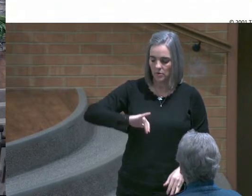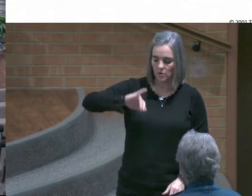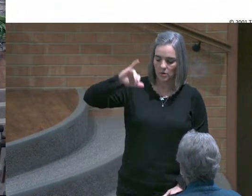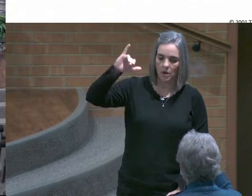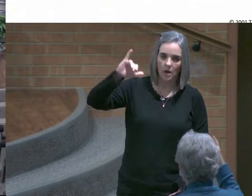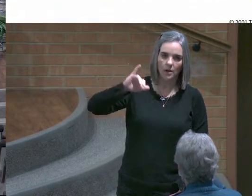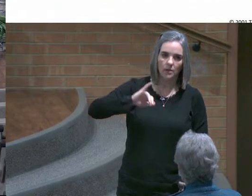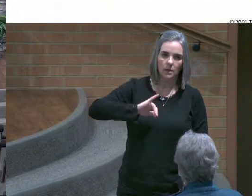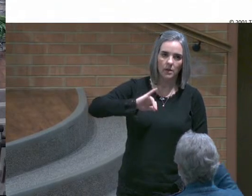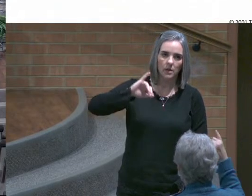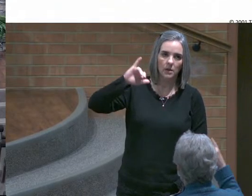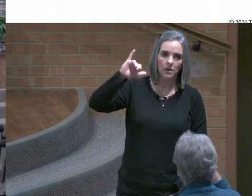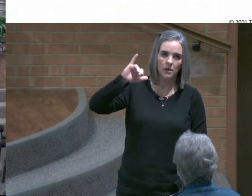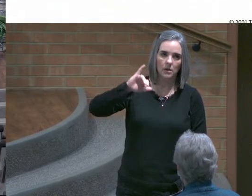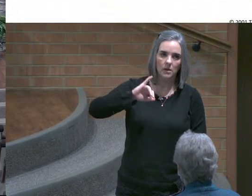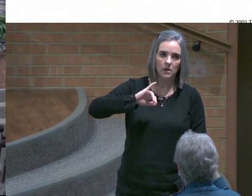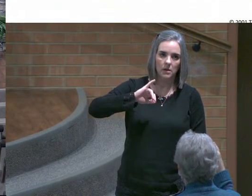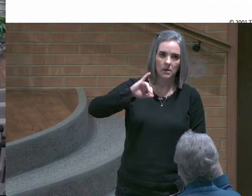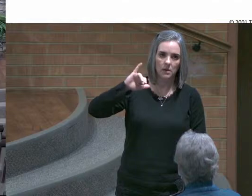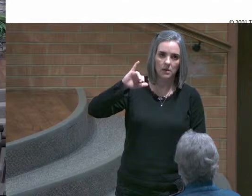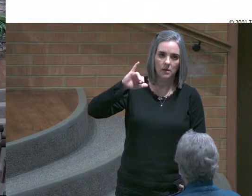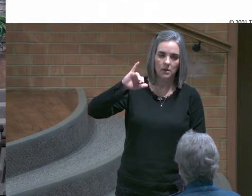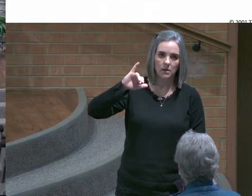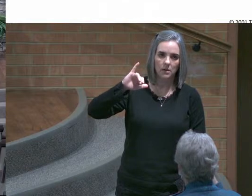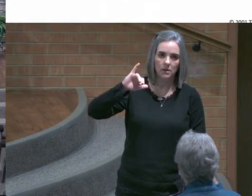more Savior like me.